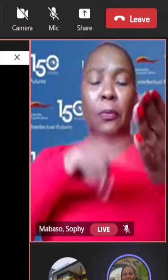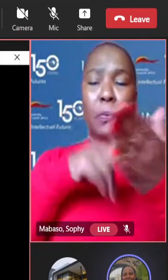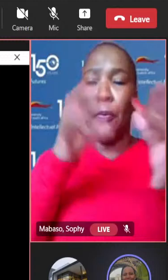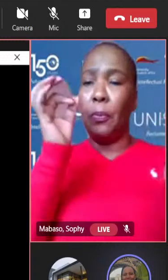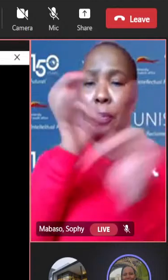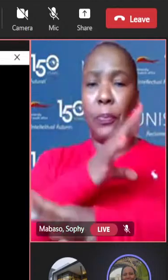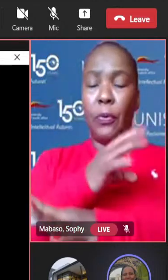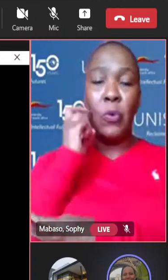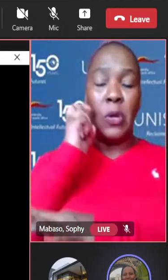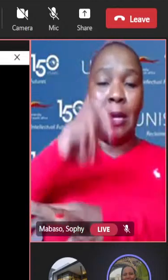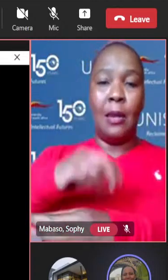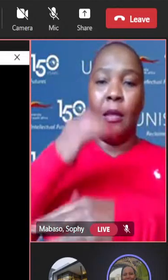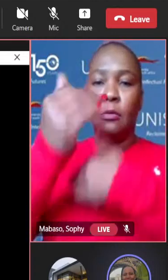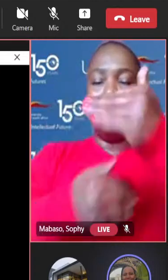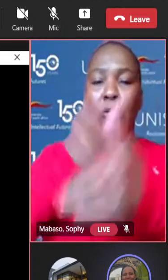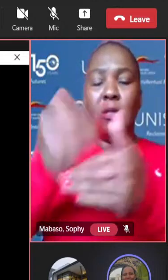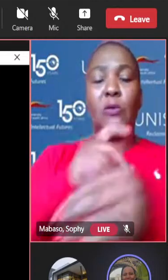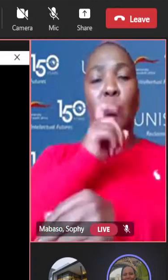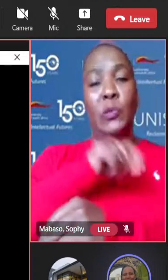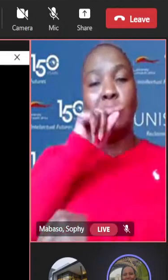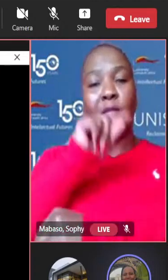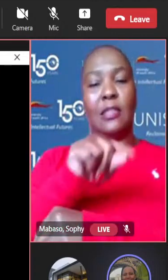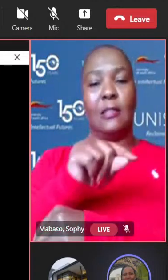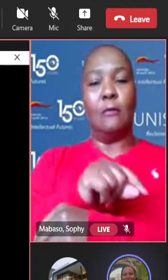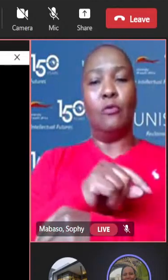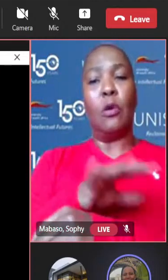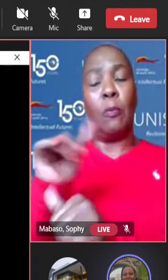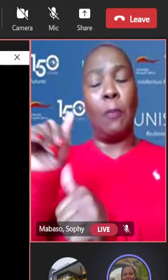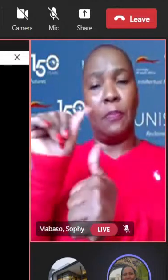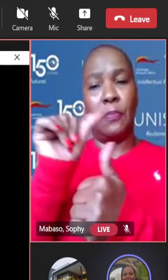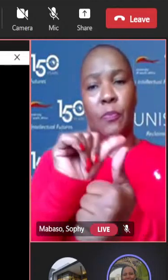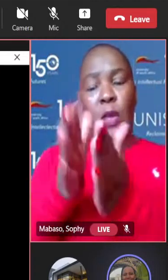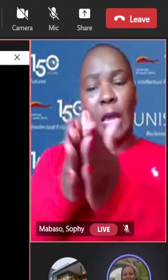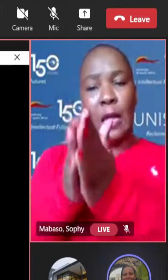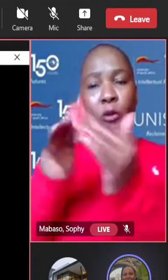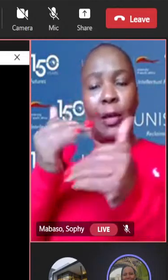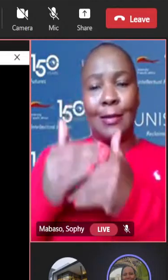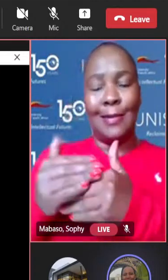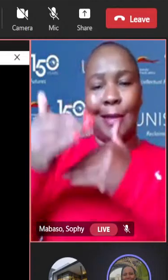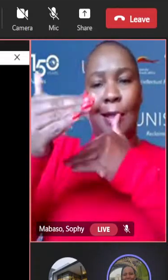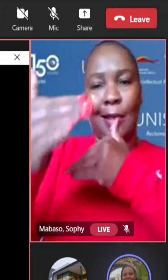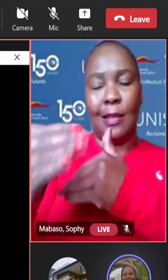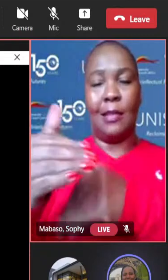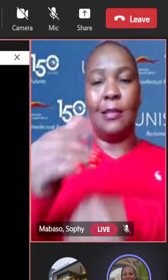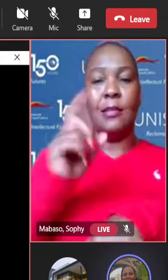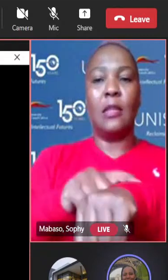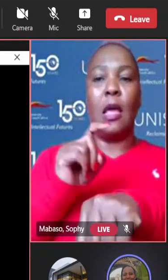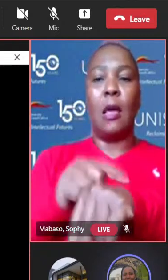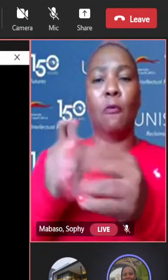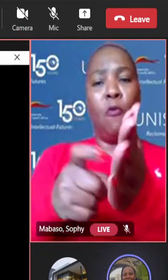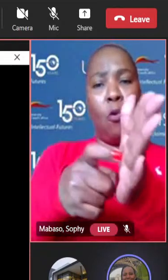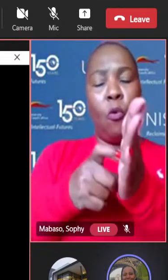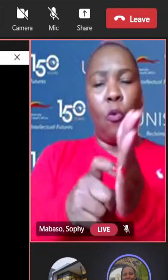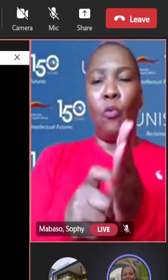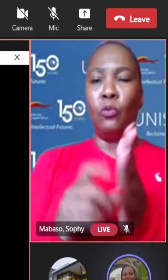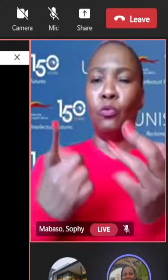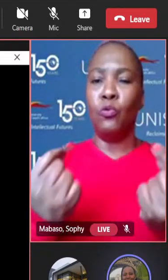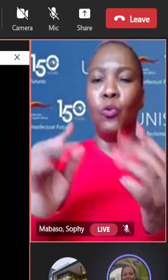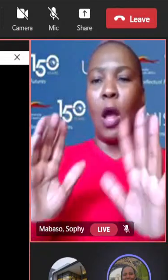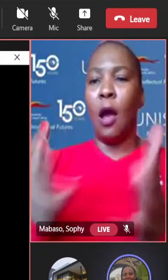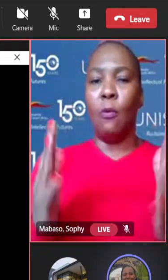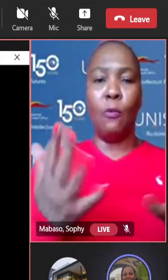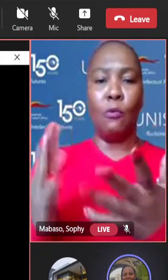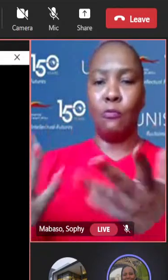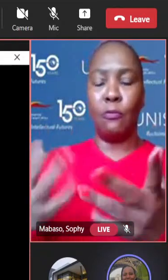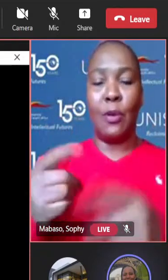continue using them. You can renew or extend a period of loan And how do you do that? The following are ways that